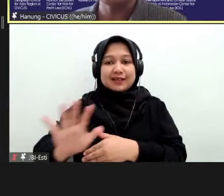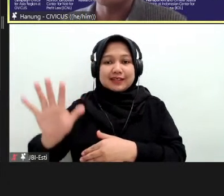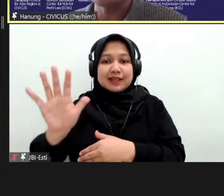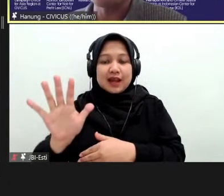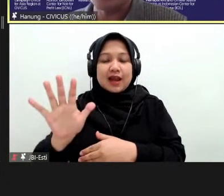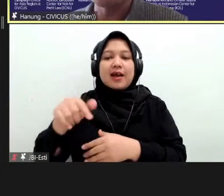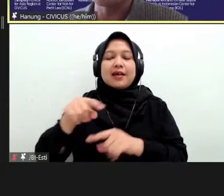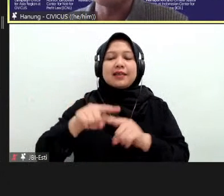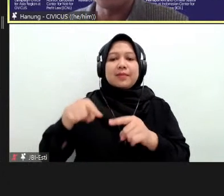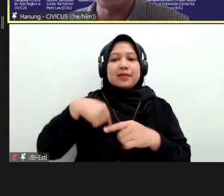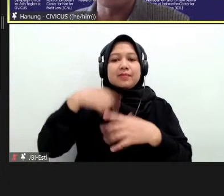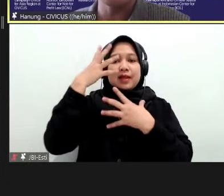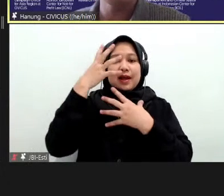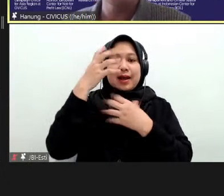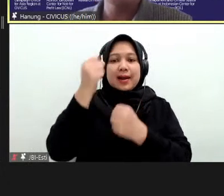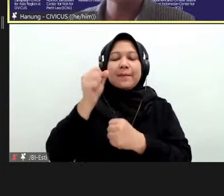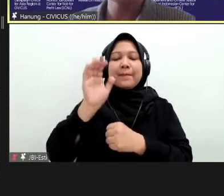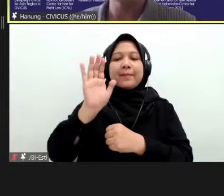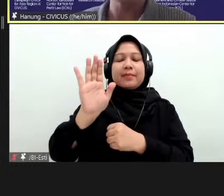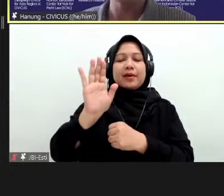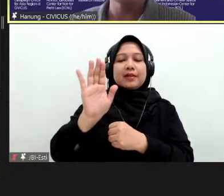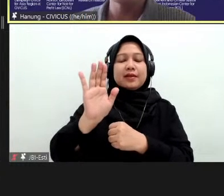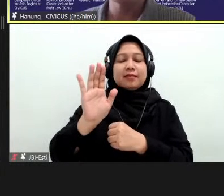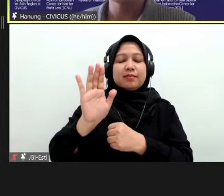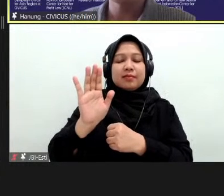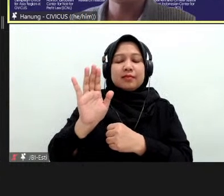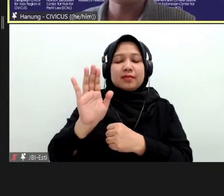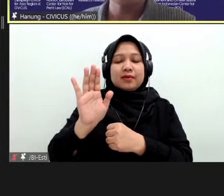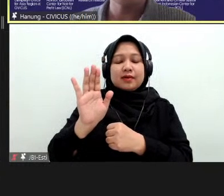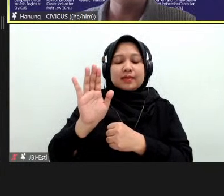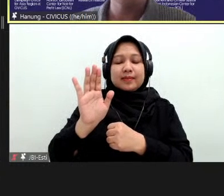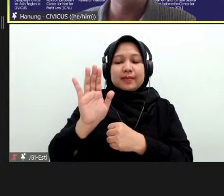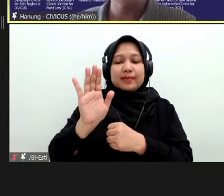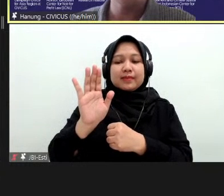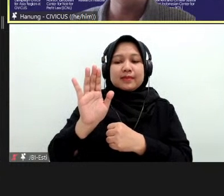speak after me after this.